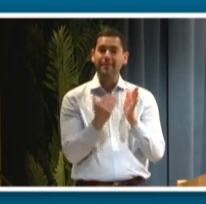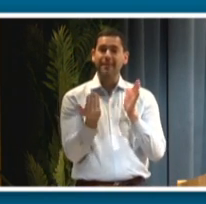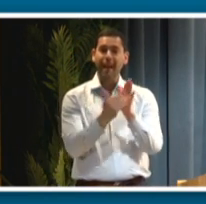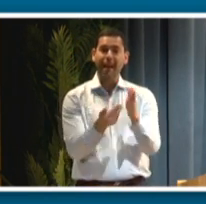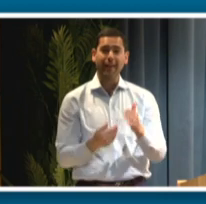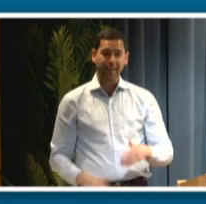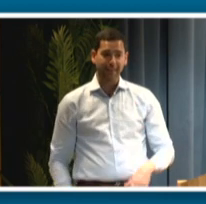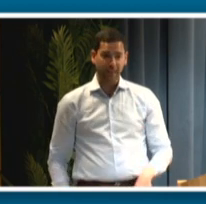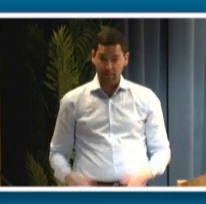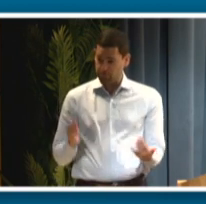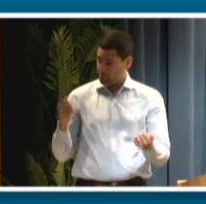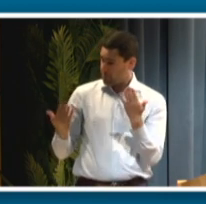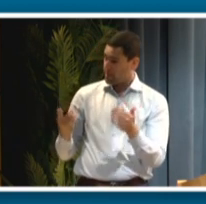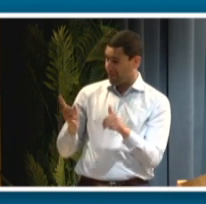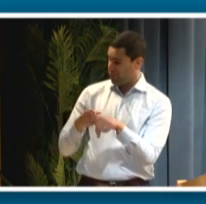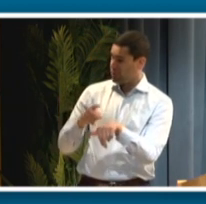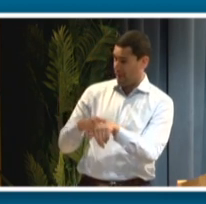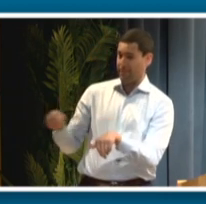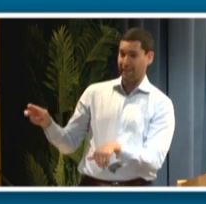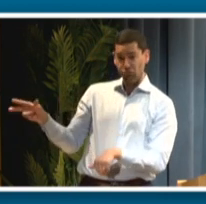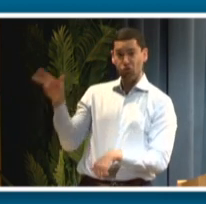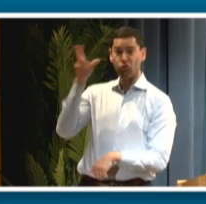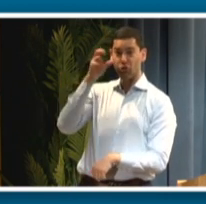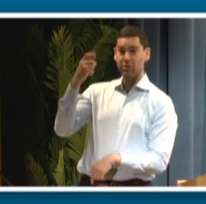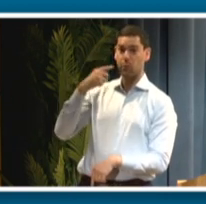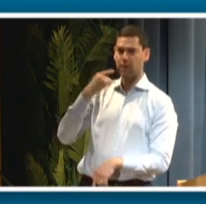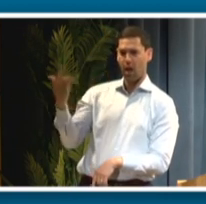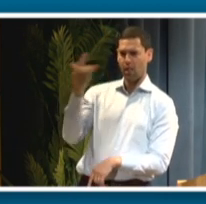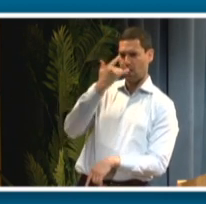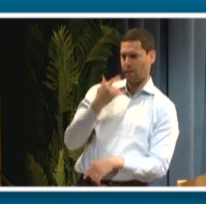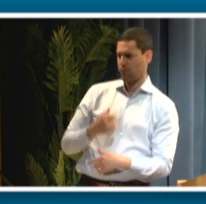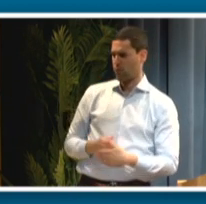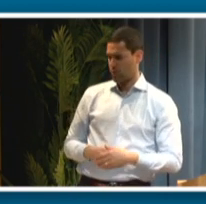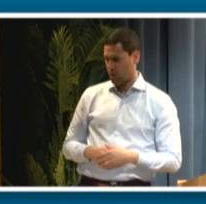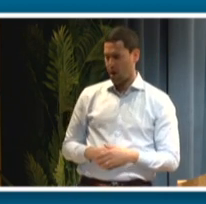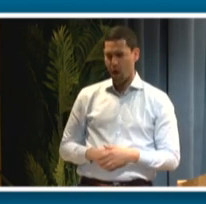first time that they heard that's somebody what I'm saying. Say, exactly. I love you. Yeah. And I'll just keep saying it